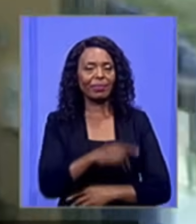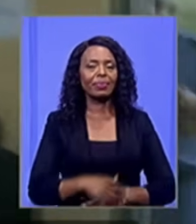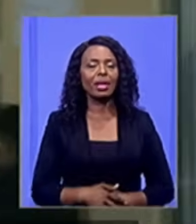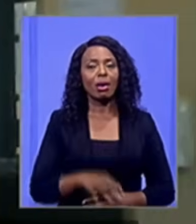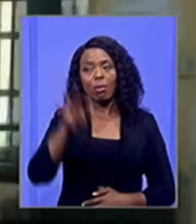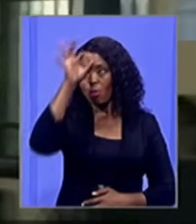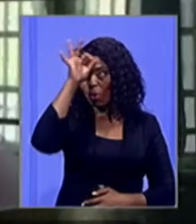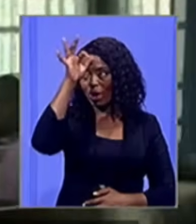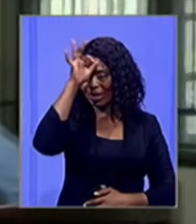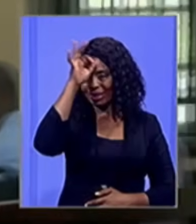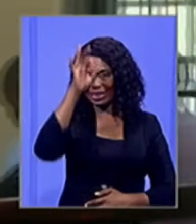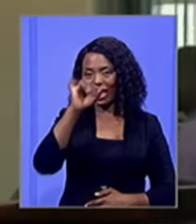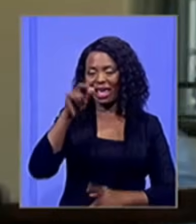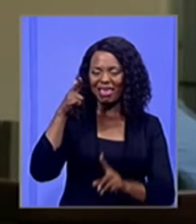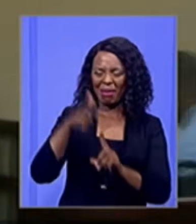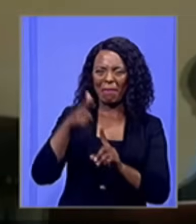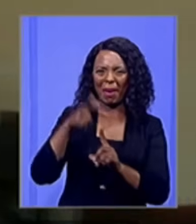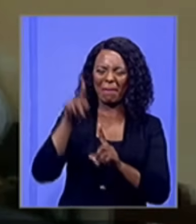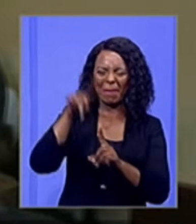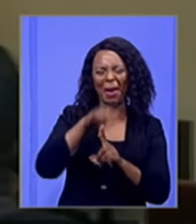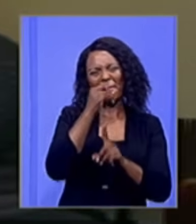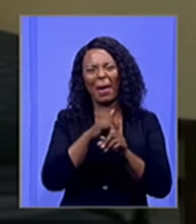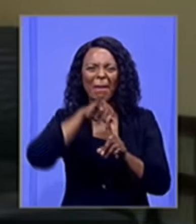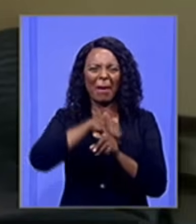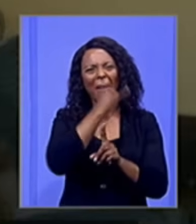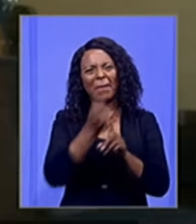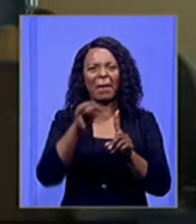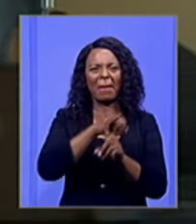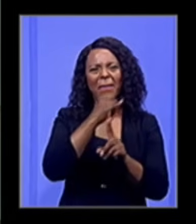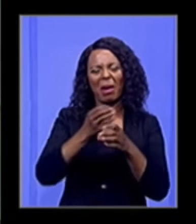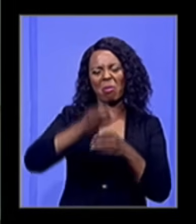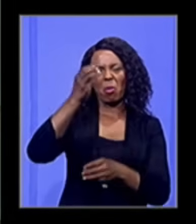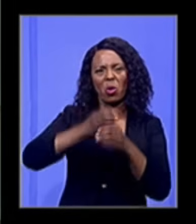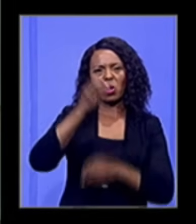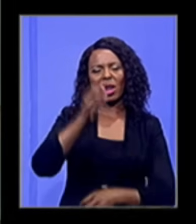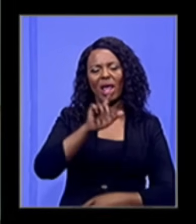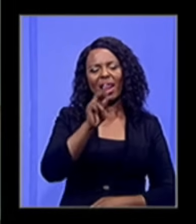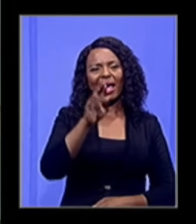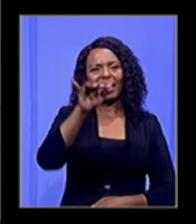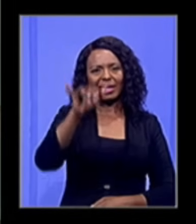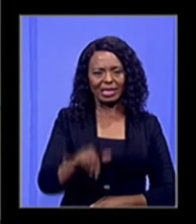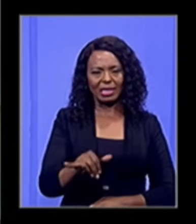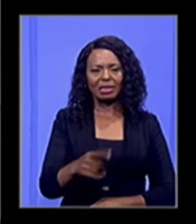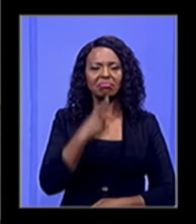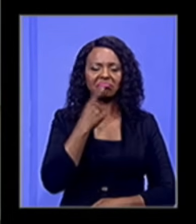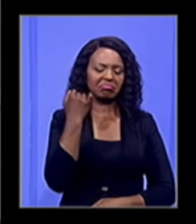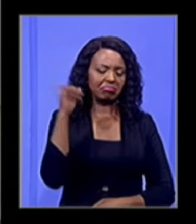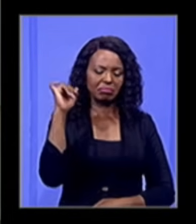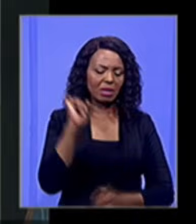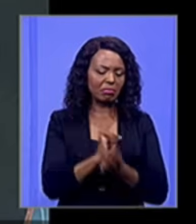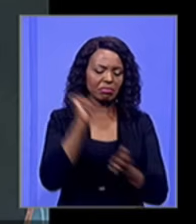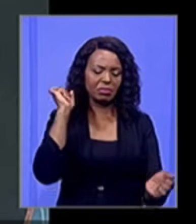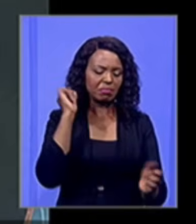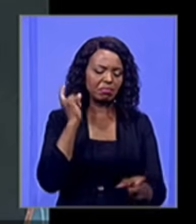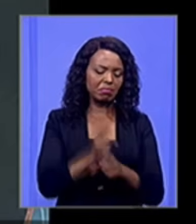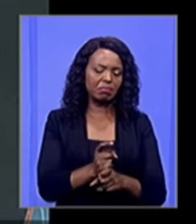le bolaile mofumadi wa lona ka o le hlaba ka botlolo e reng la Chisandile Maduna le nyahladitse kopo ya ho lokollwa ka beile lekgotleng la dinyewe